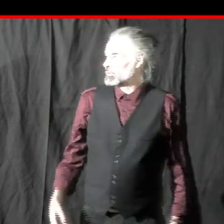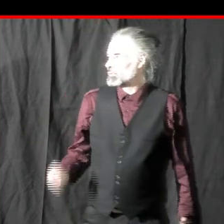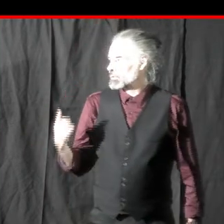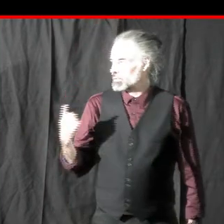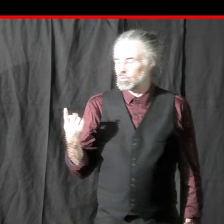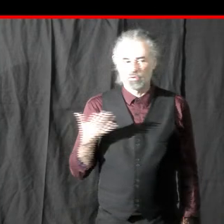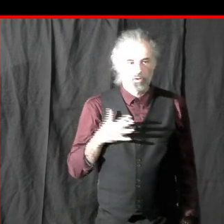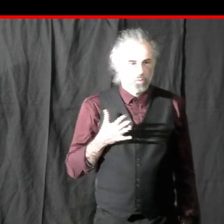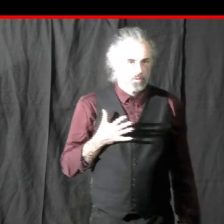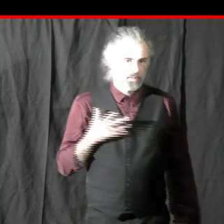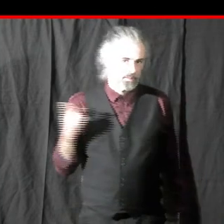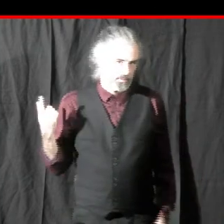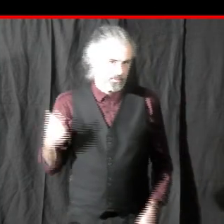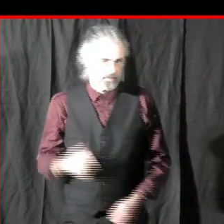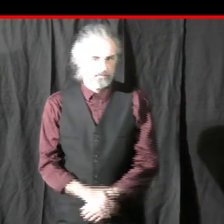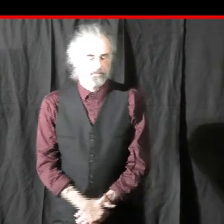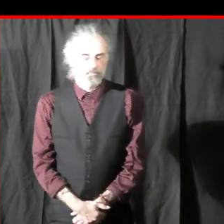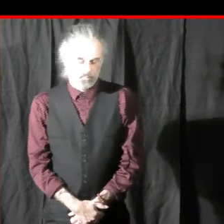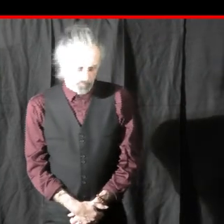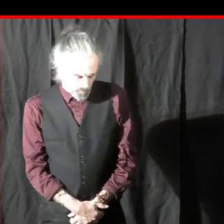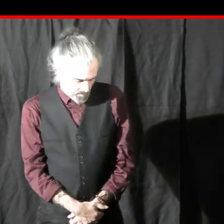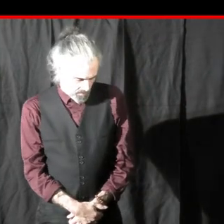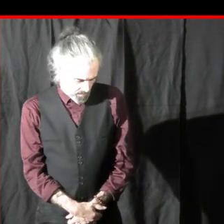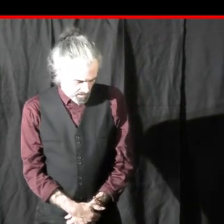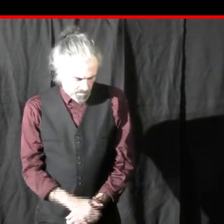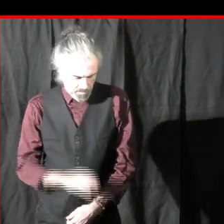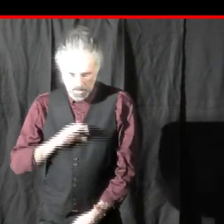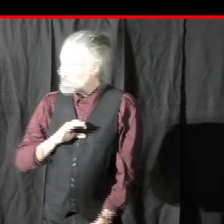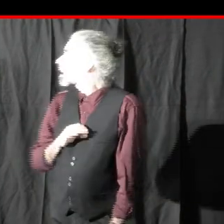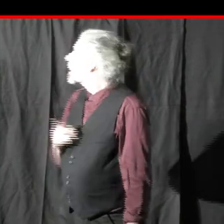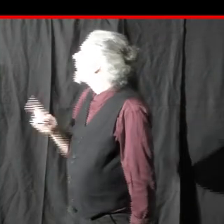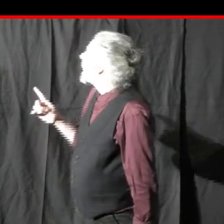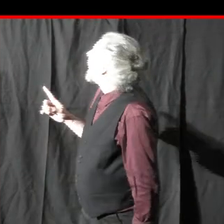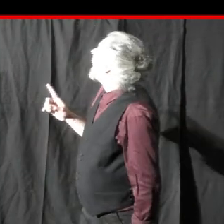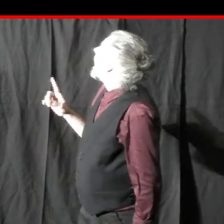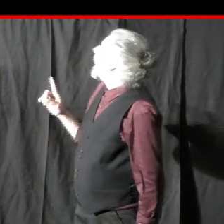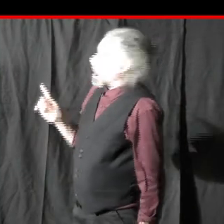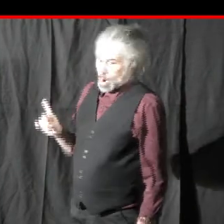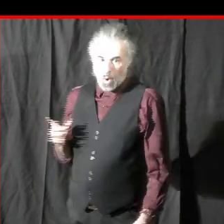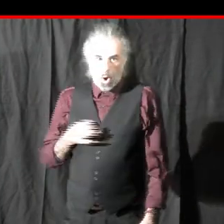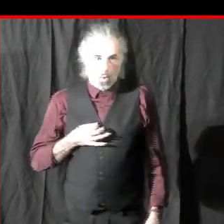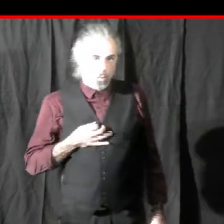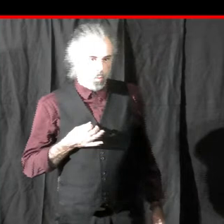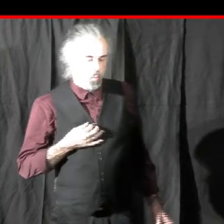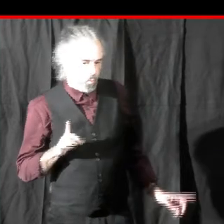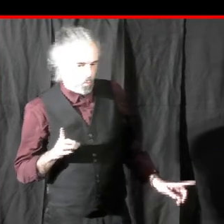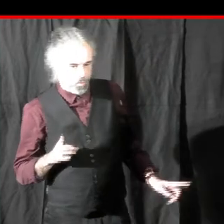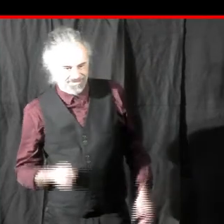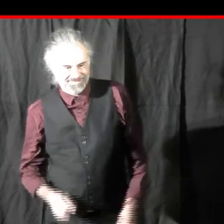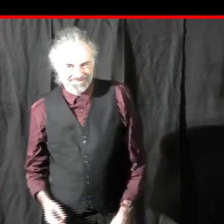in this scene? Oh, I wasn't thinking of playing anybody, but I'm trying.